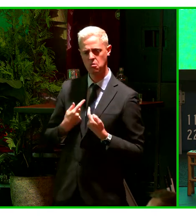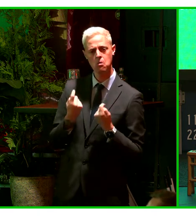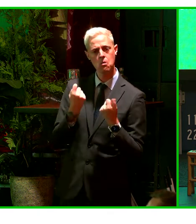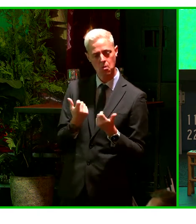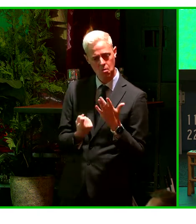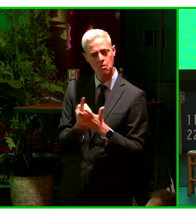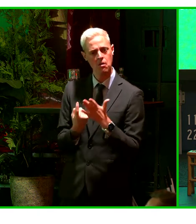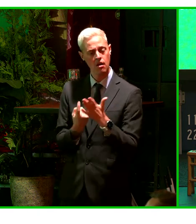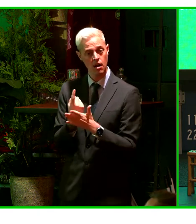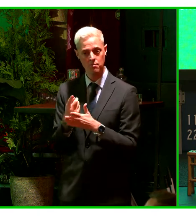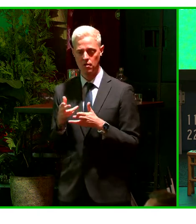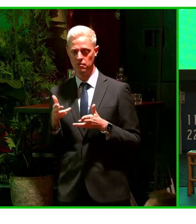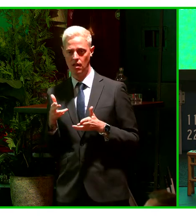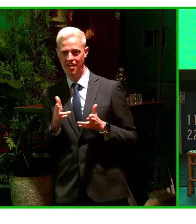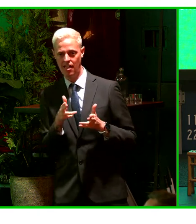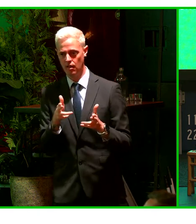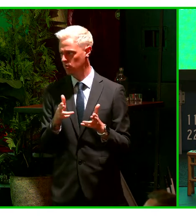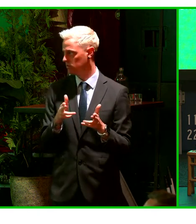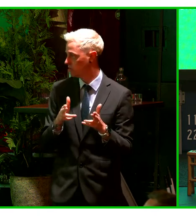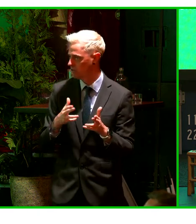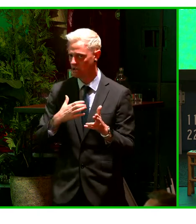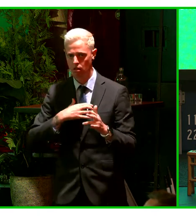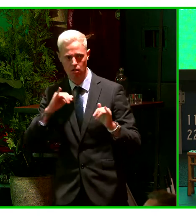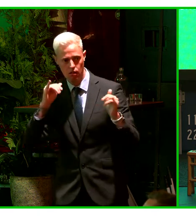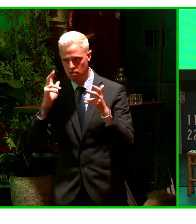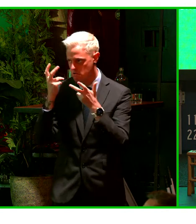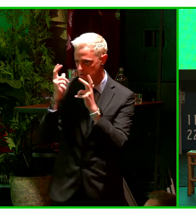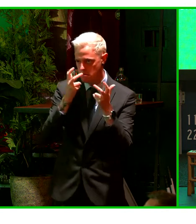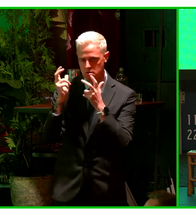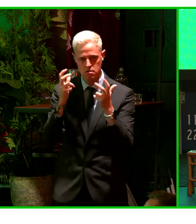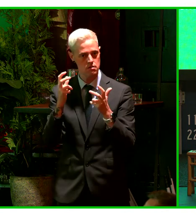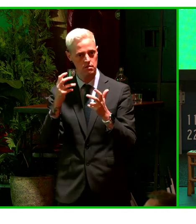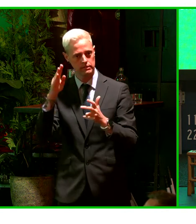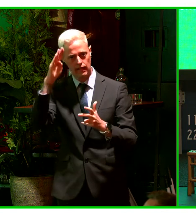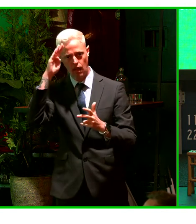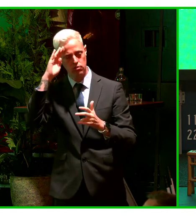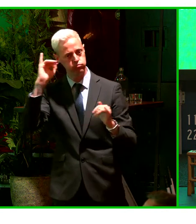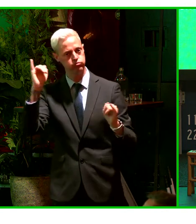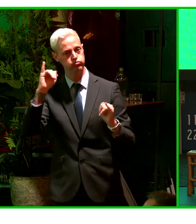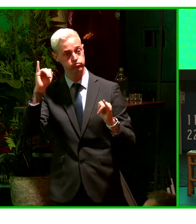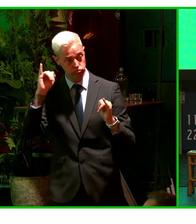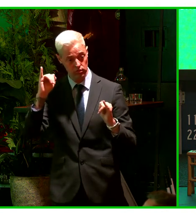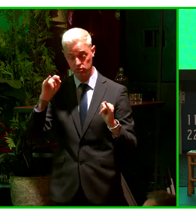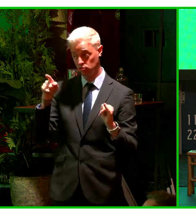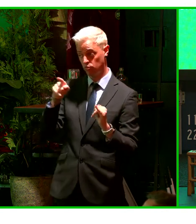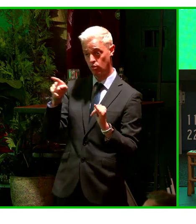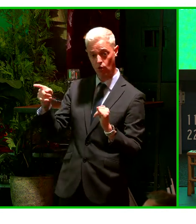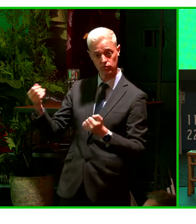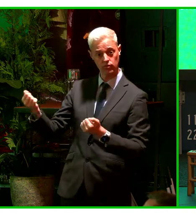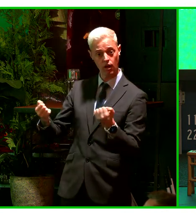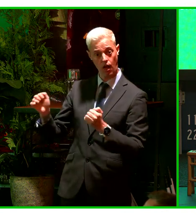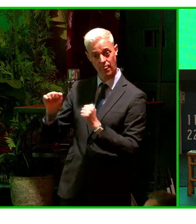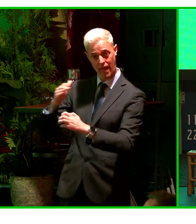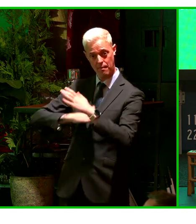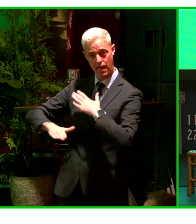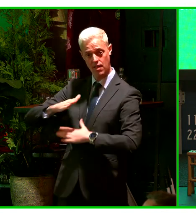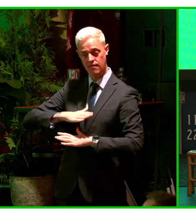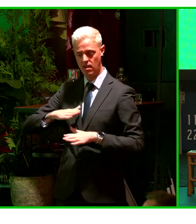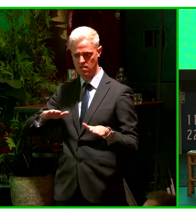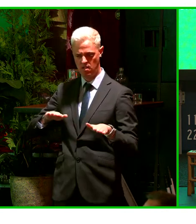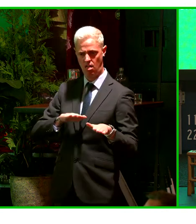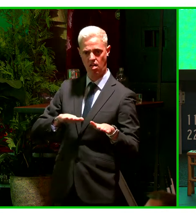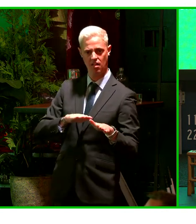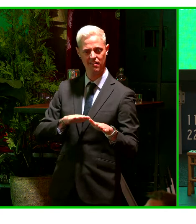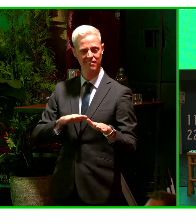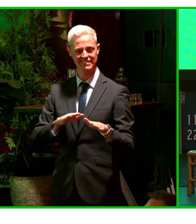scaring myself to death on B roads. We really need to think about motorists' behaviour around cyclists, and if that means we have to sort of